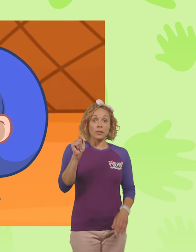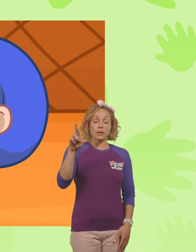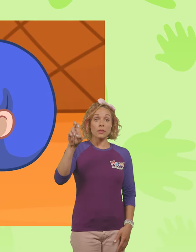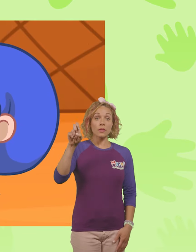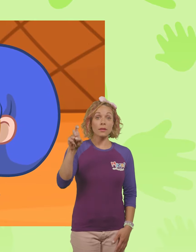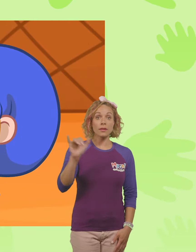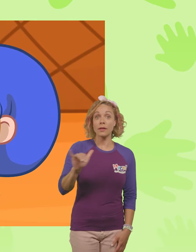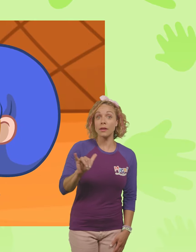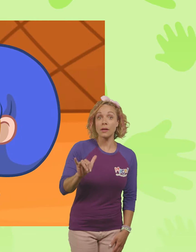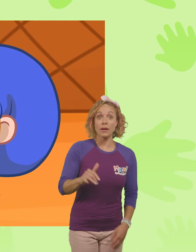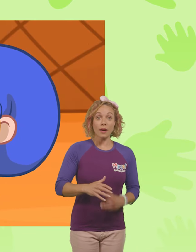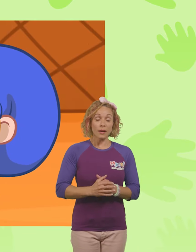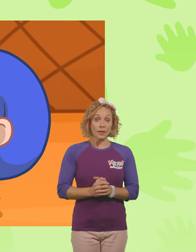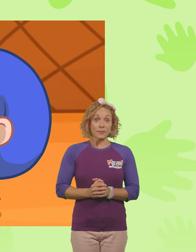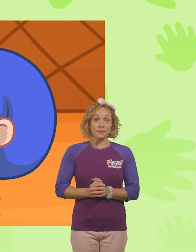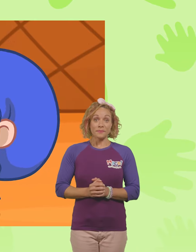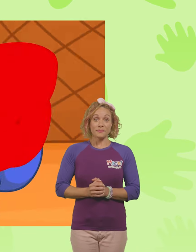To a T-Rex, too.